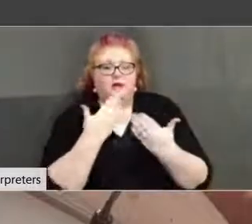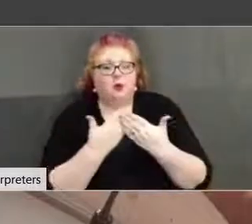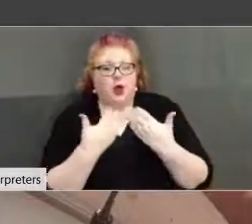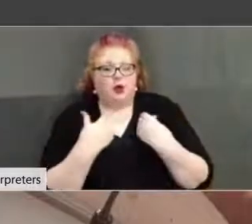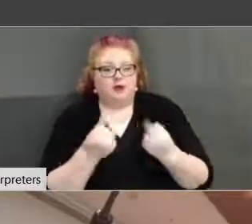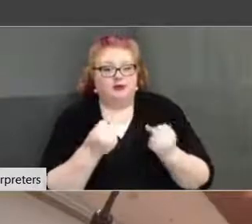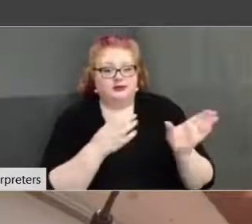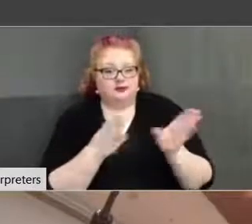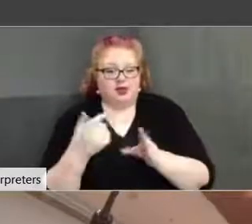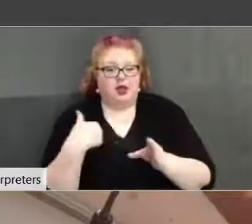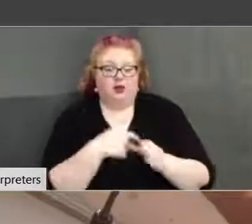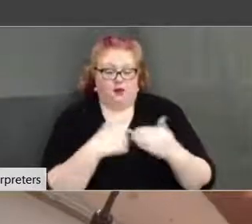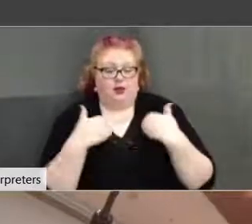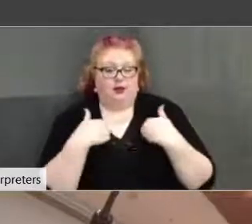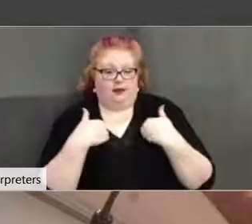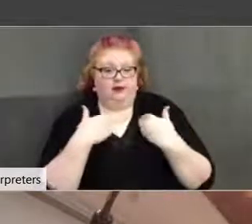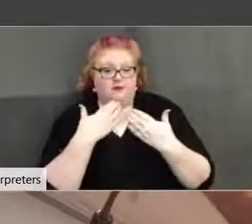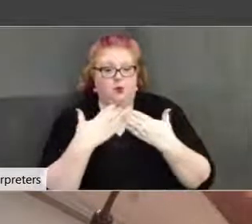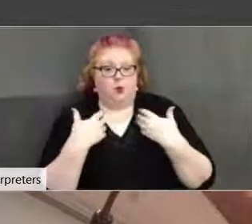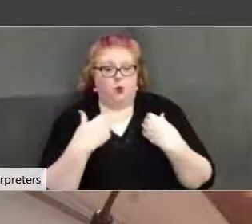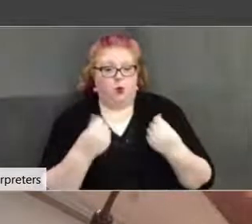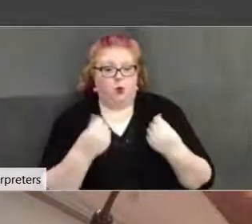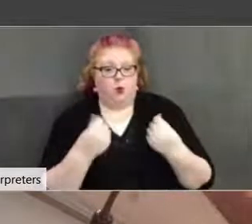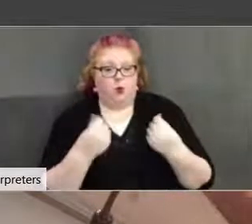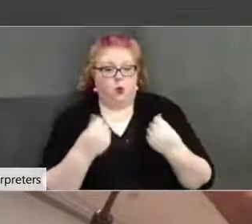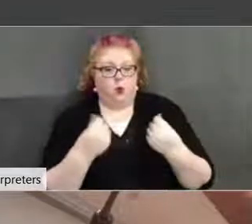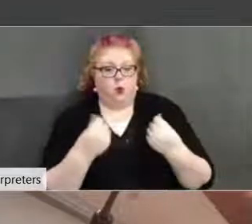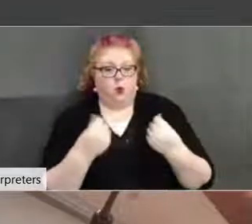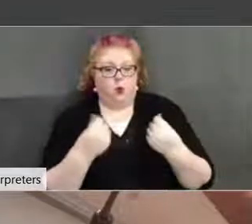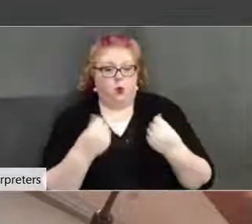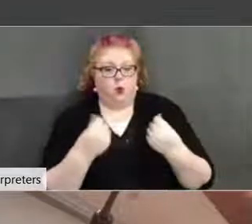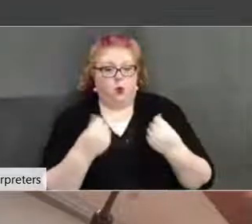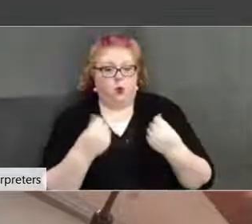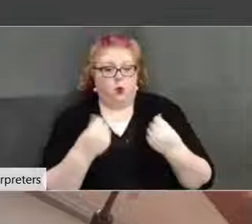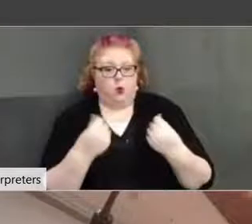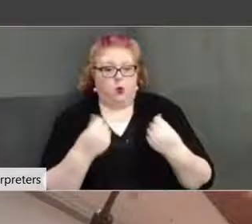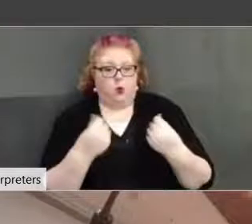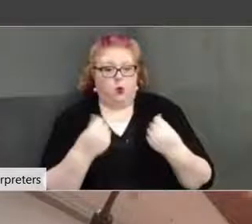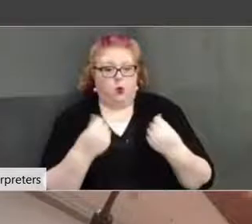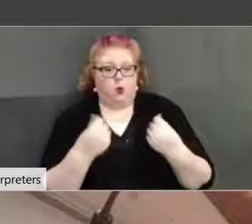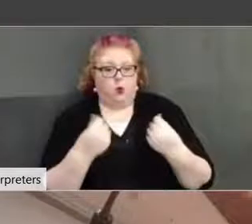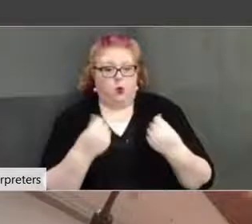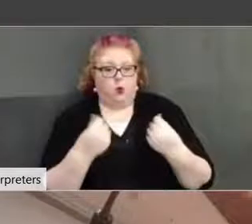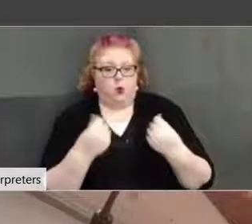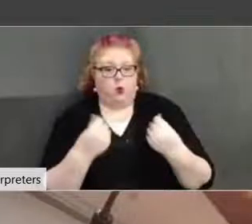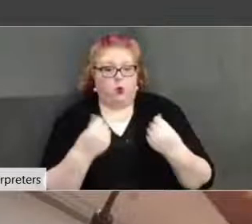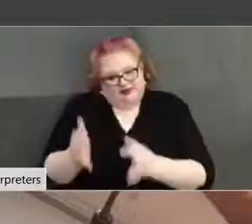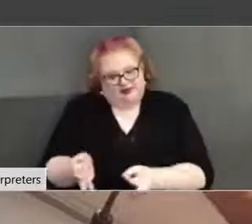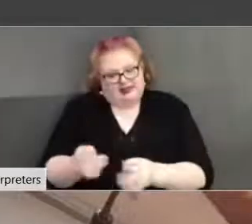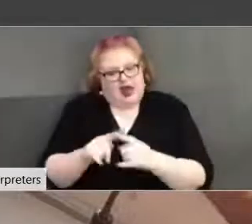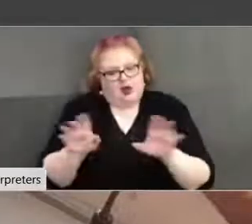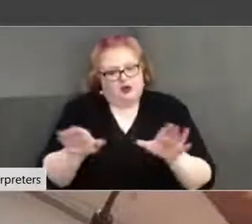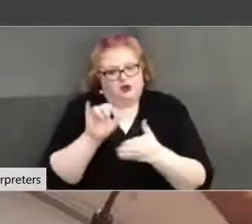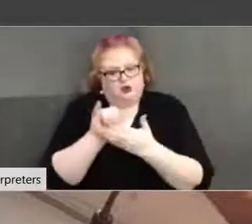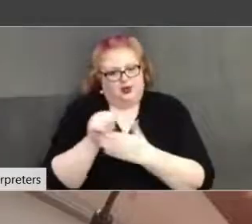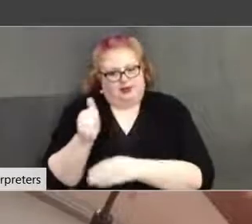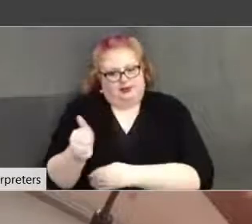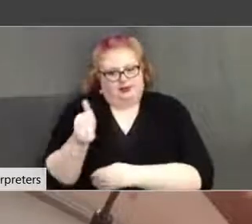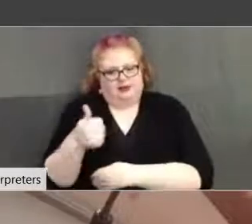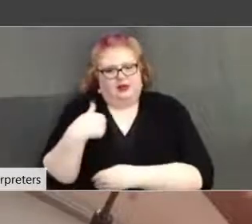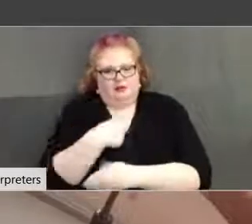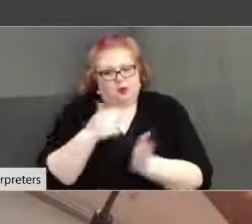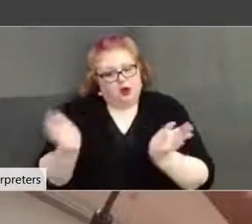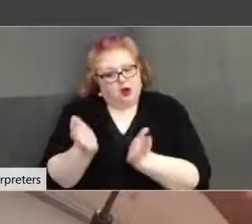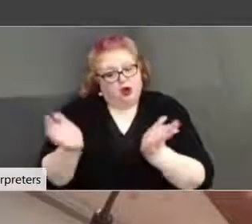from the employees, the employees have to, decide to do it, even though they're encouraged to do it from our health insurer. One of the things we have